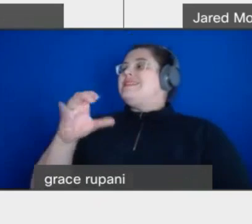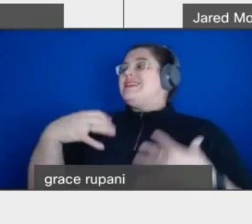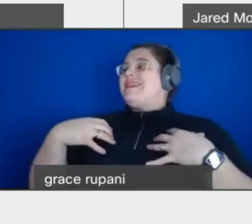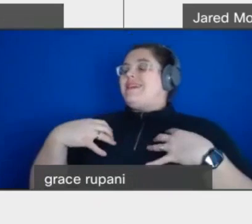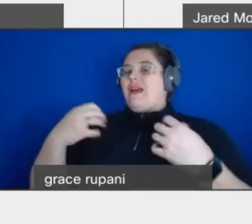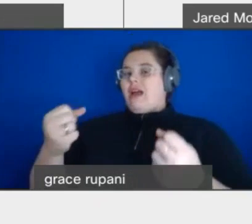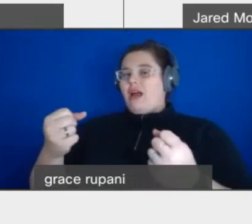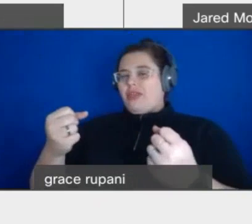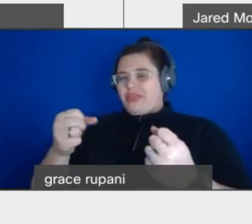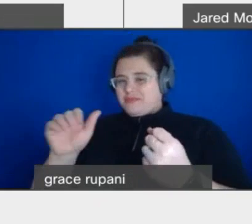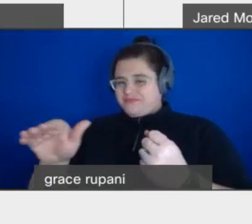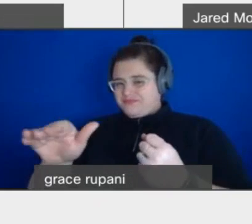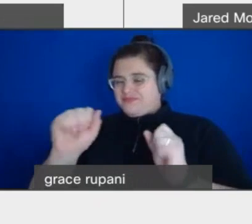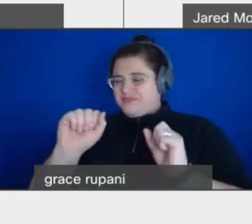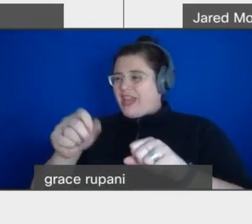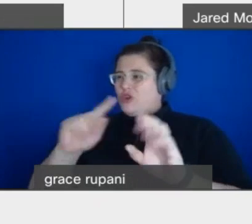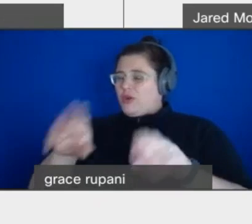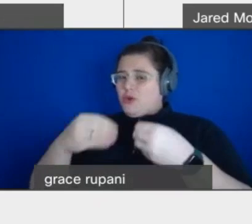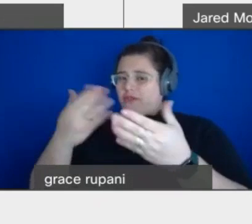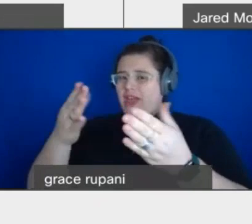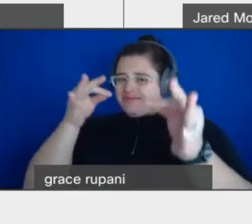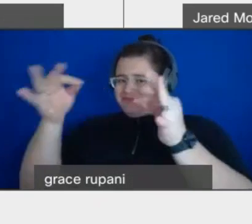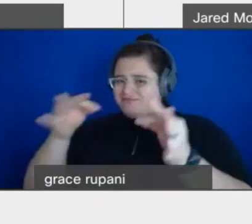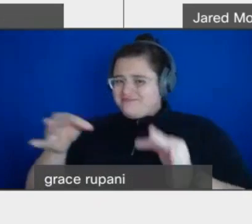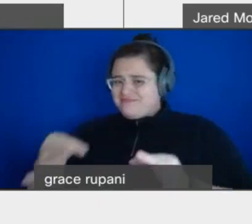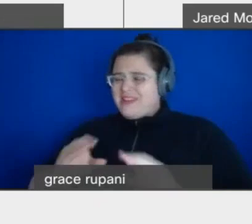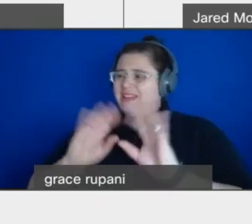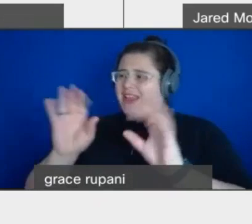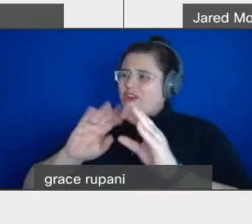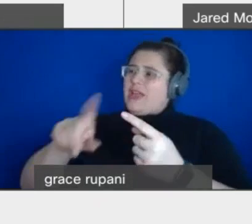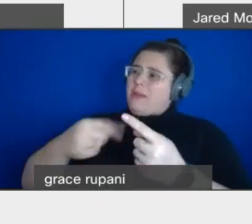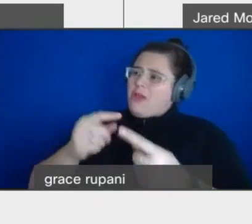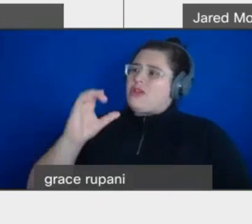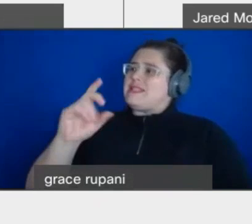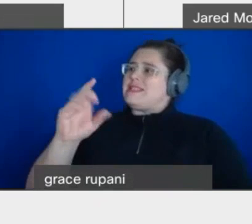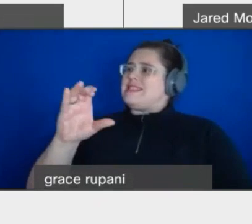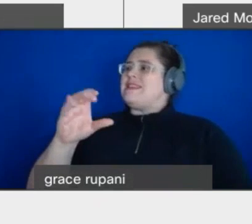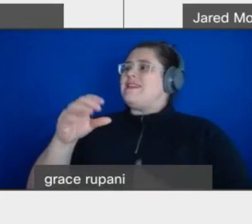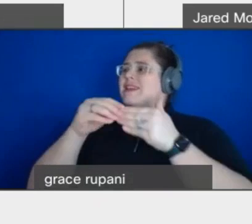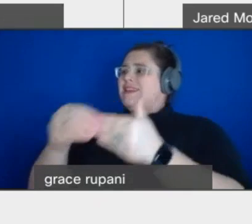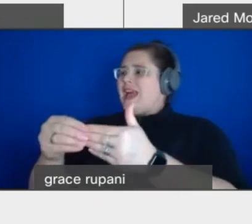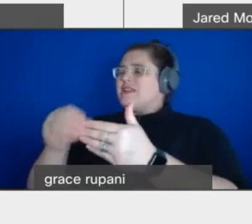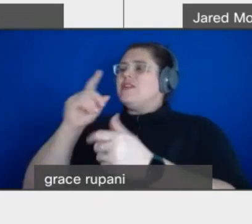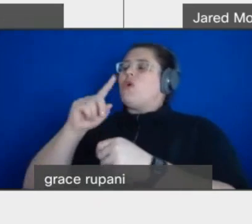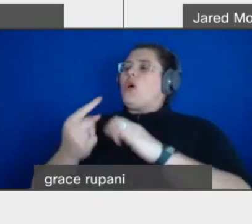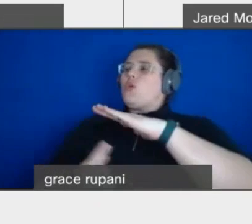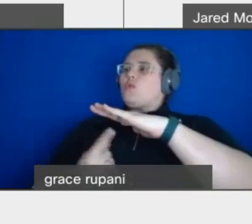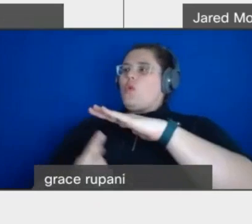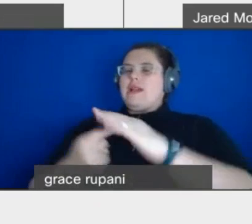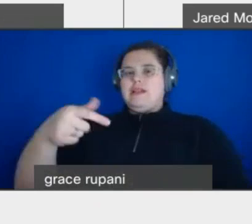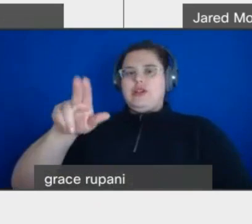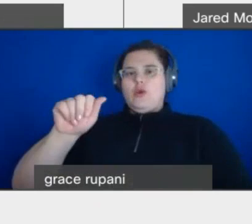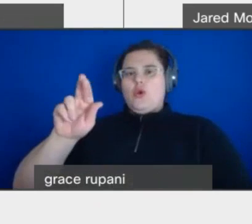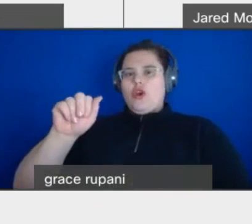around CDC guidance regarding quarantine recommendations for fully vaccinated persons? Based on my reading, the